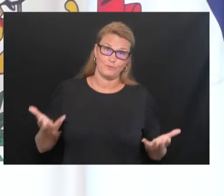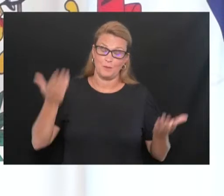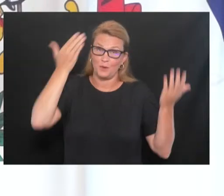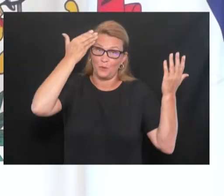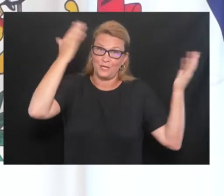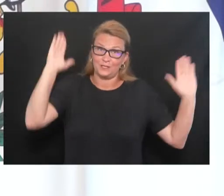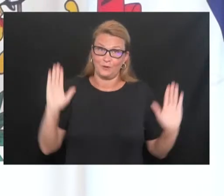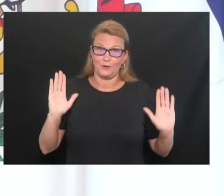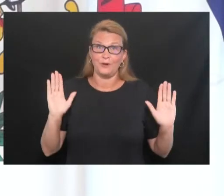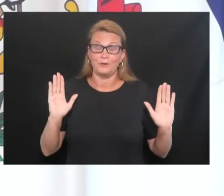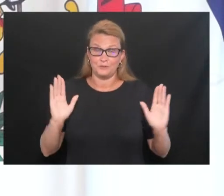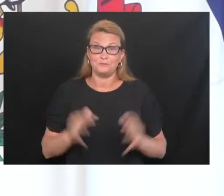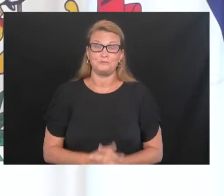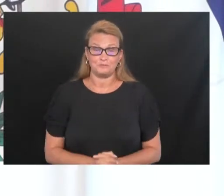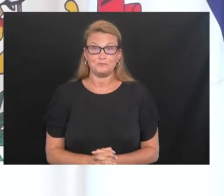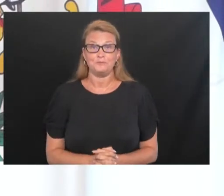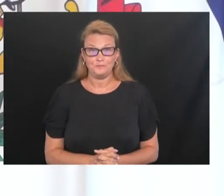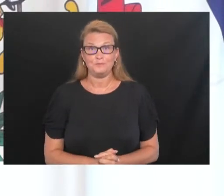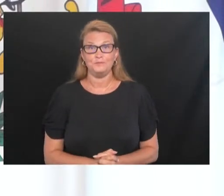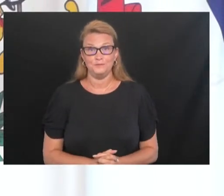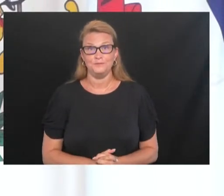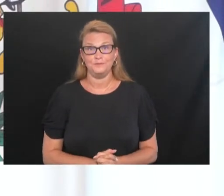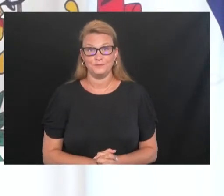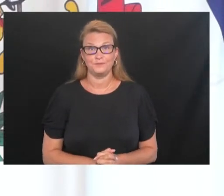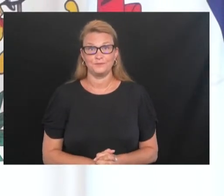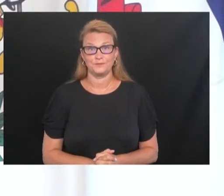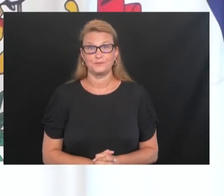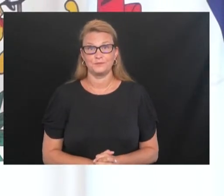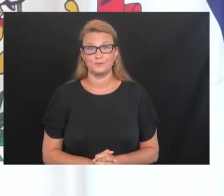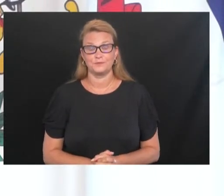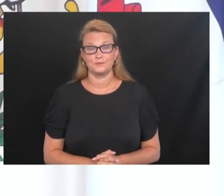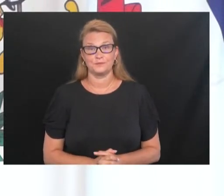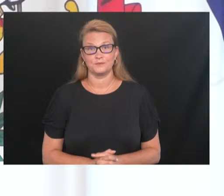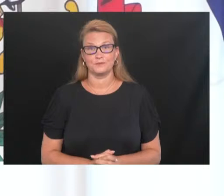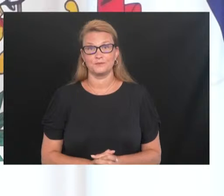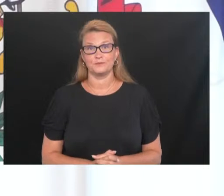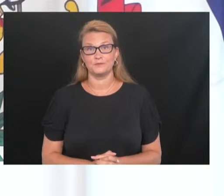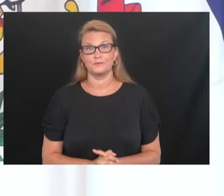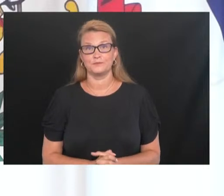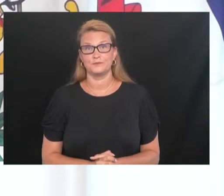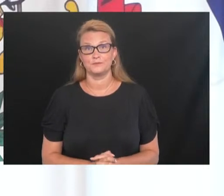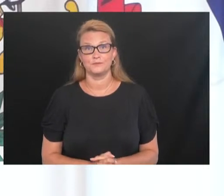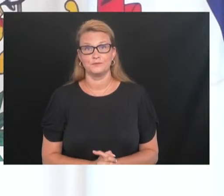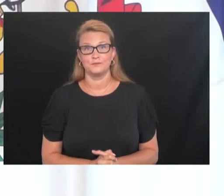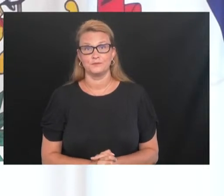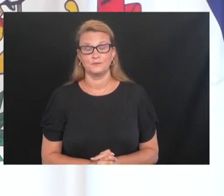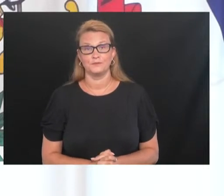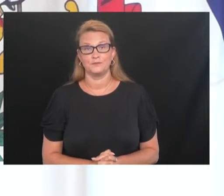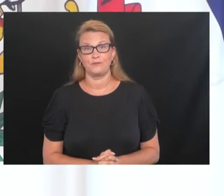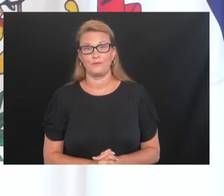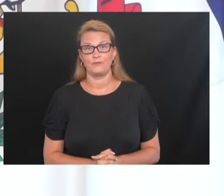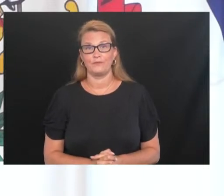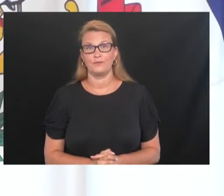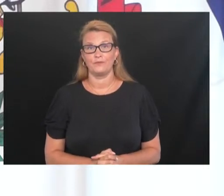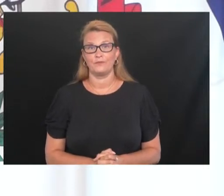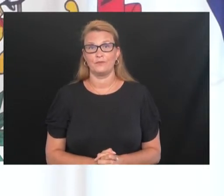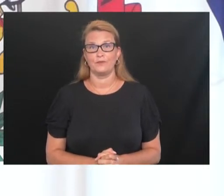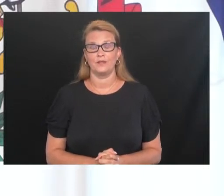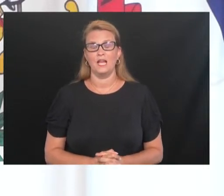know better. And, I termed it just a second ago with the General. In my